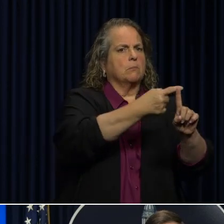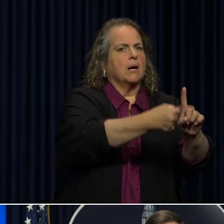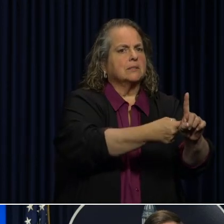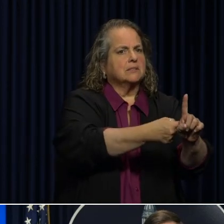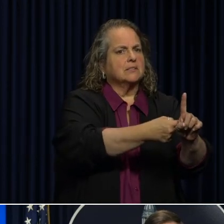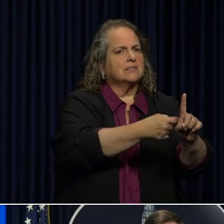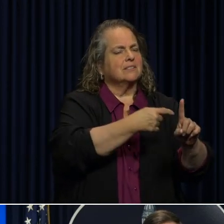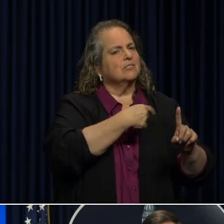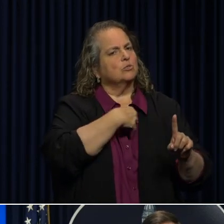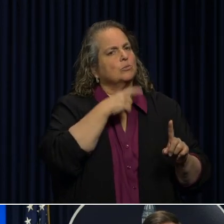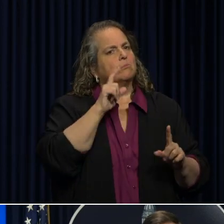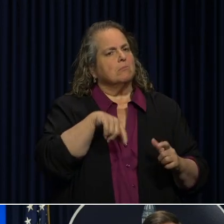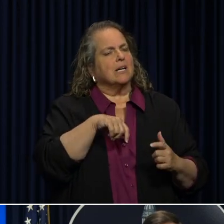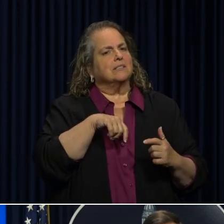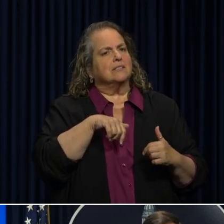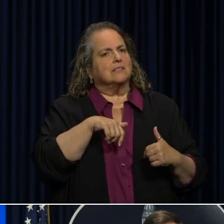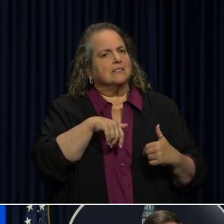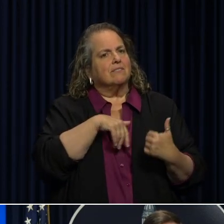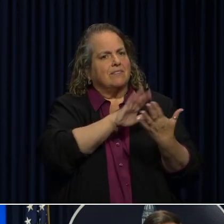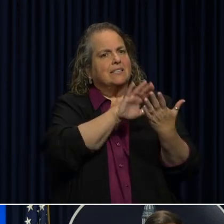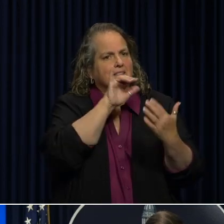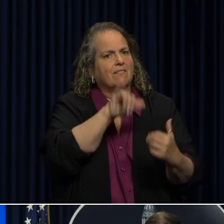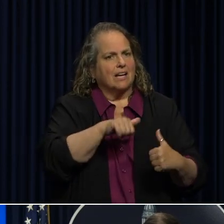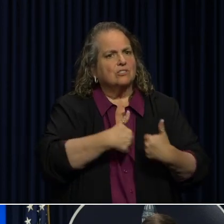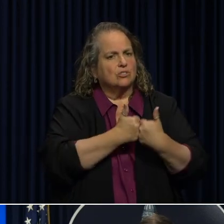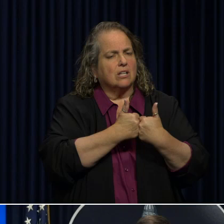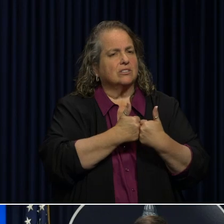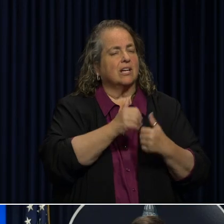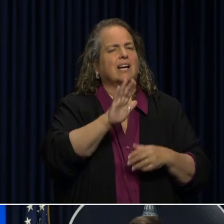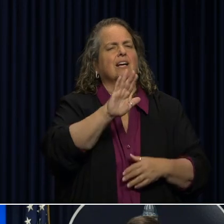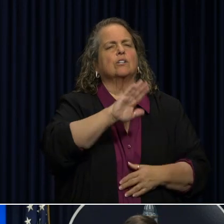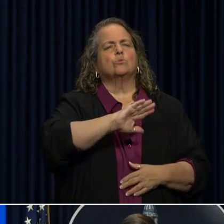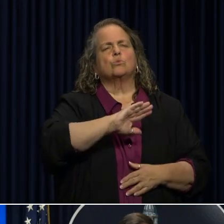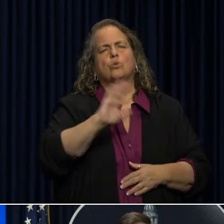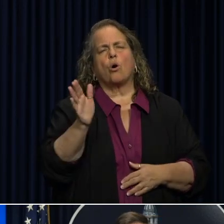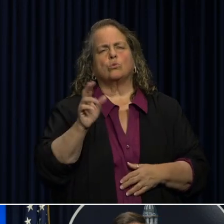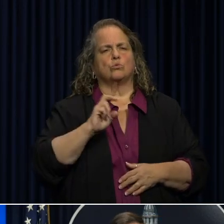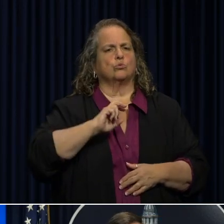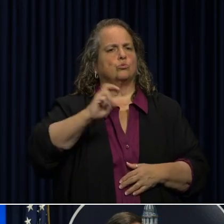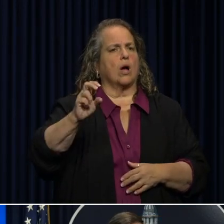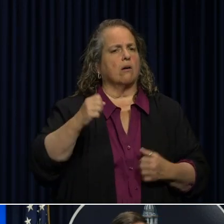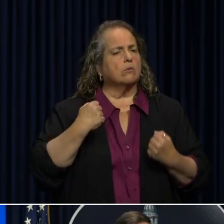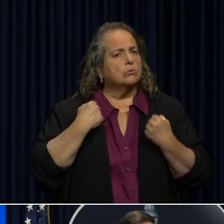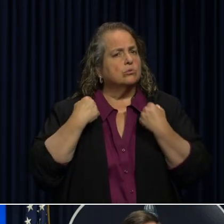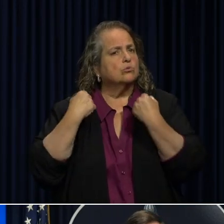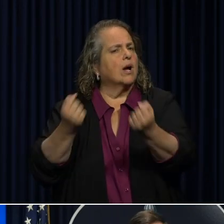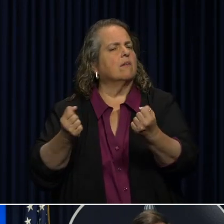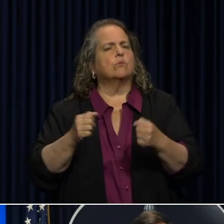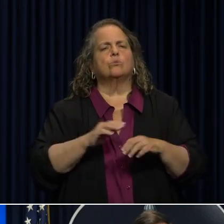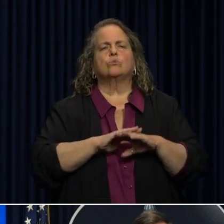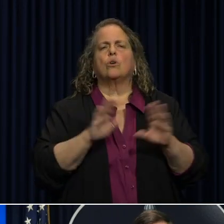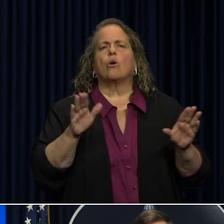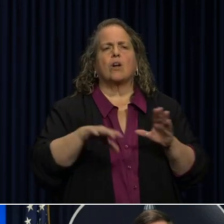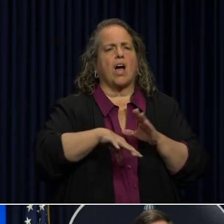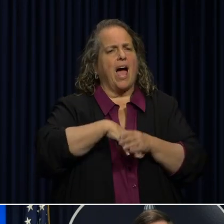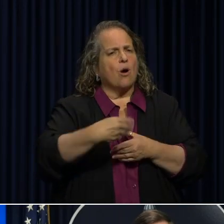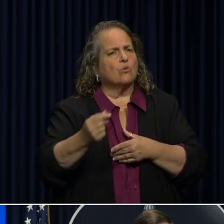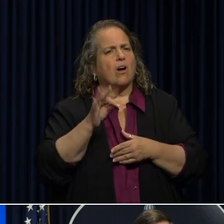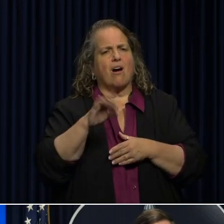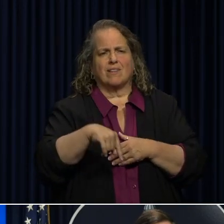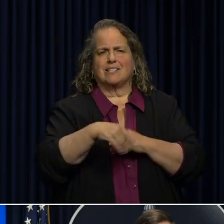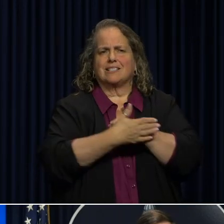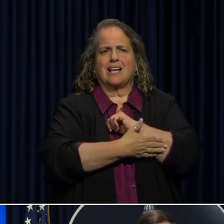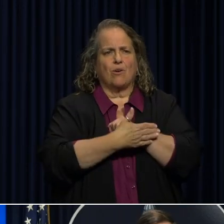humanity. Don't travel. And especially as we'll talk about, when other states are making decisions that